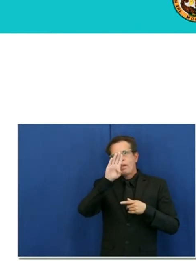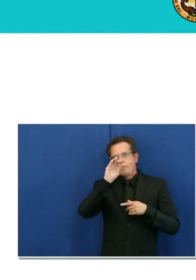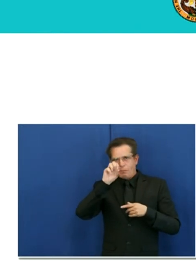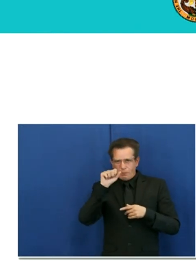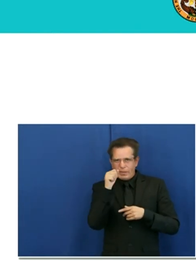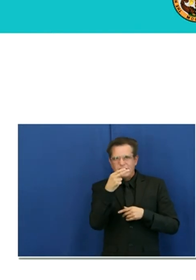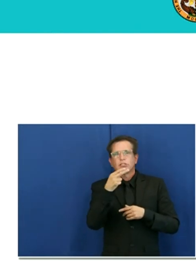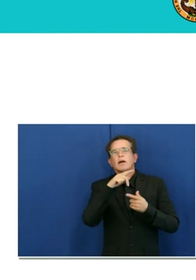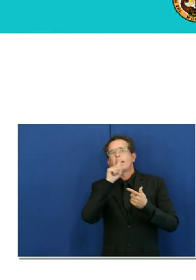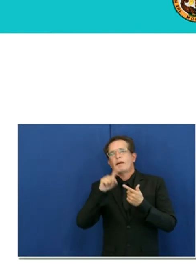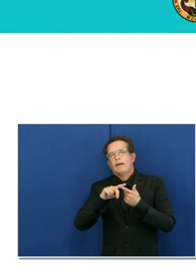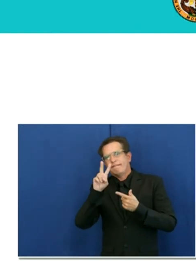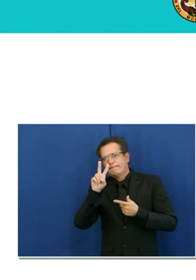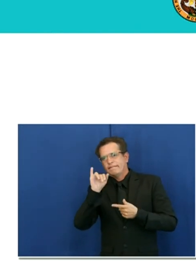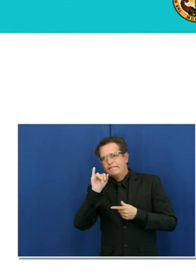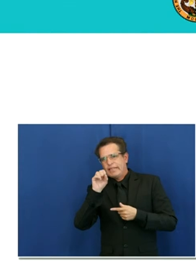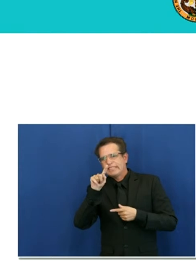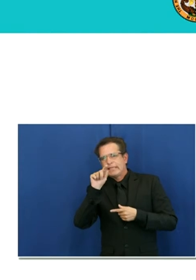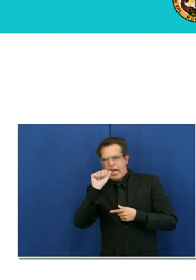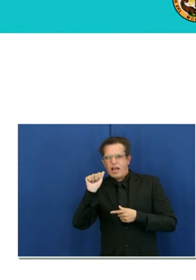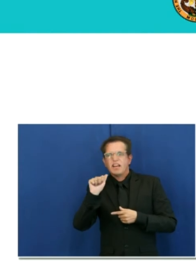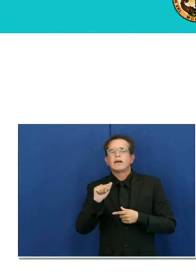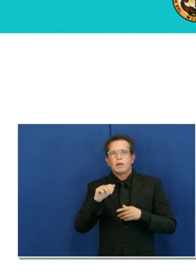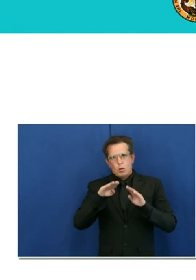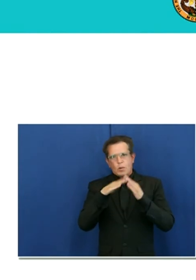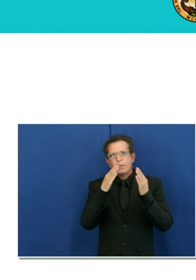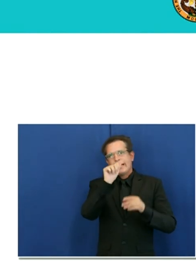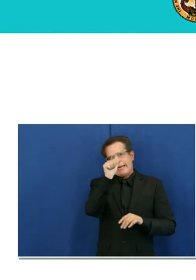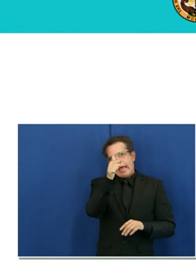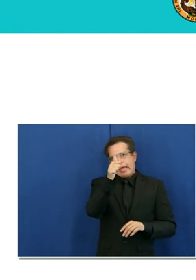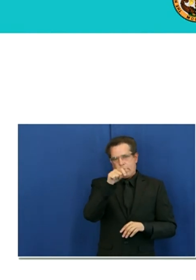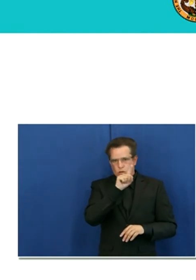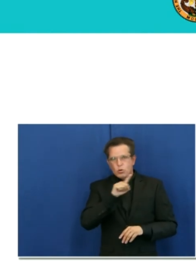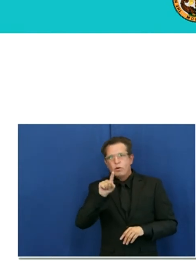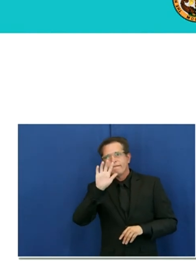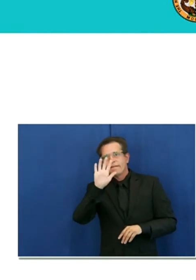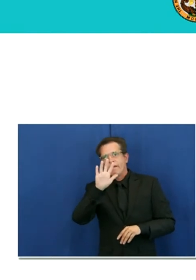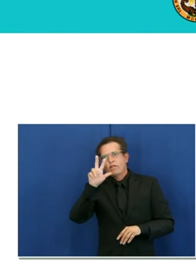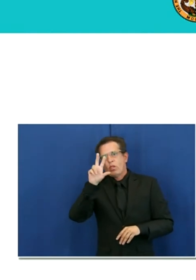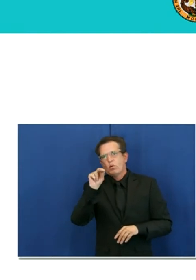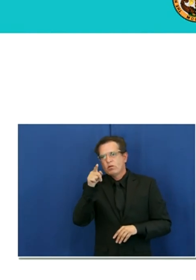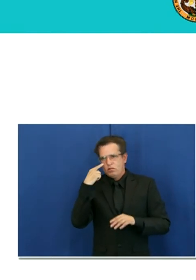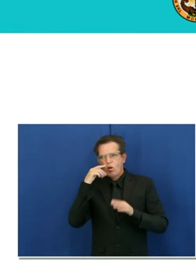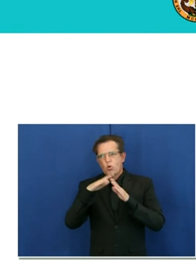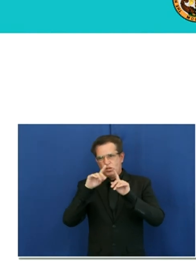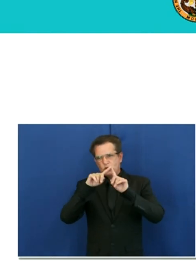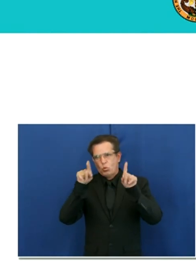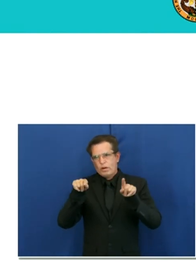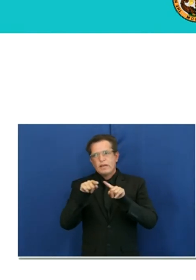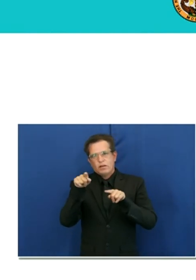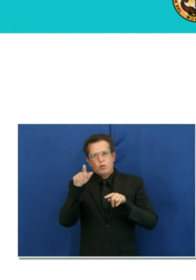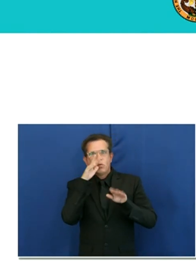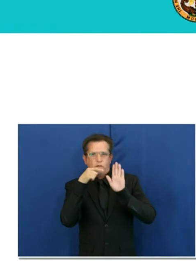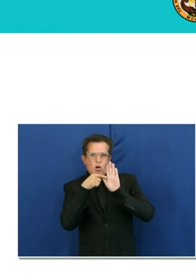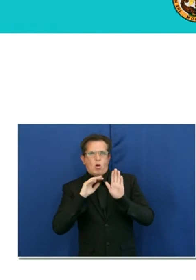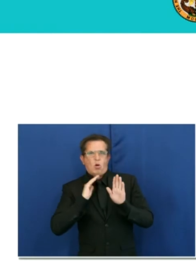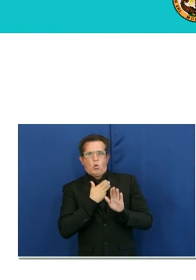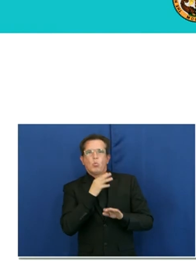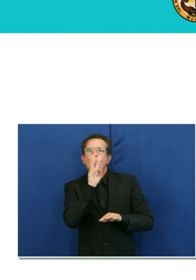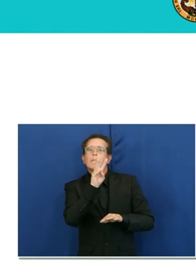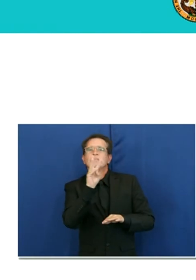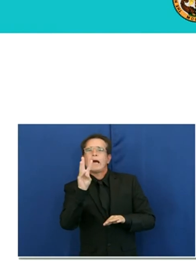sites will be open from 10 a.m. to 5:30 p.m. This information is on the screen now and certainly will be posted on our